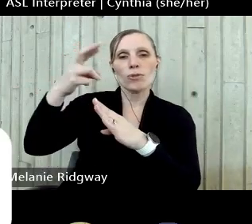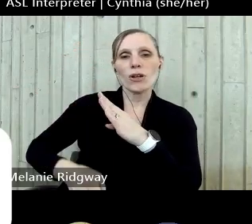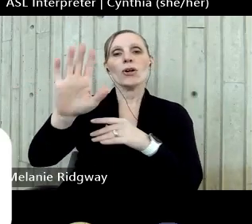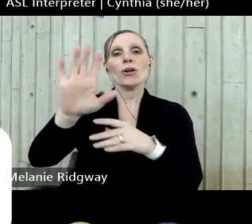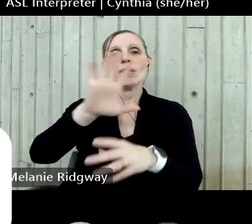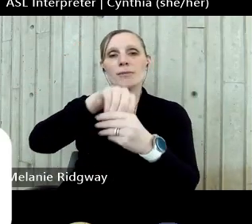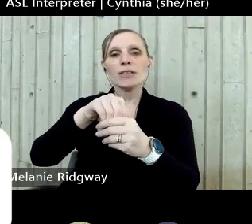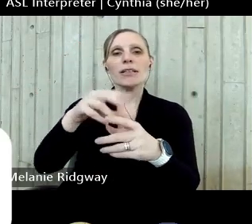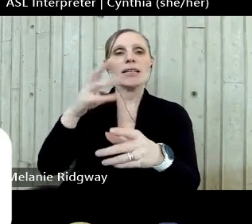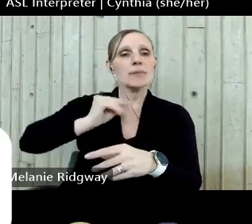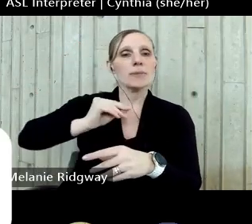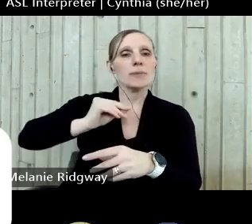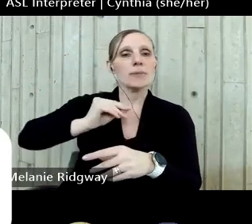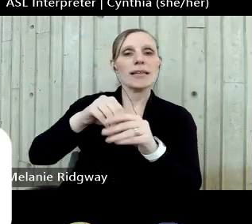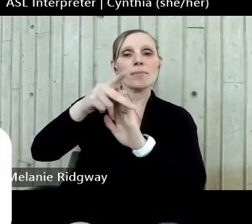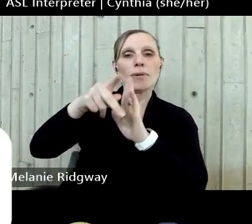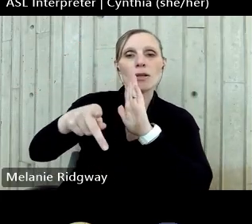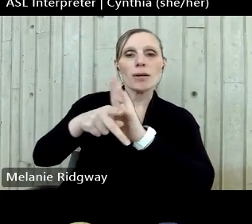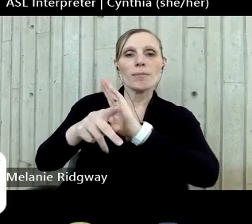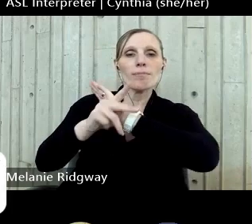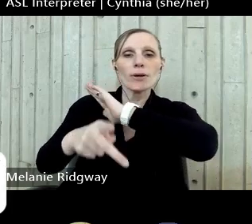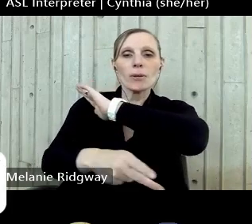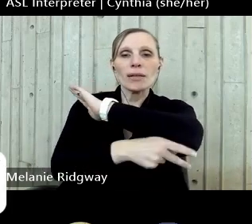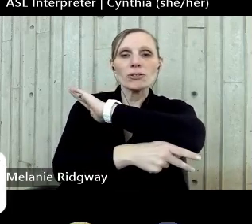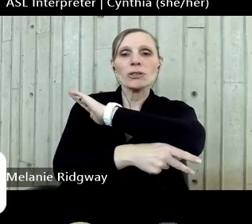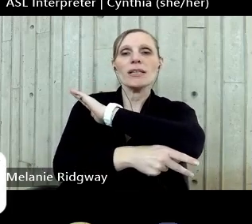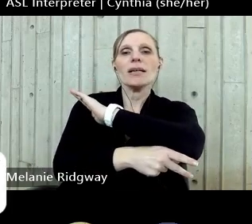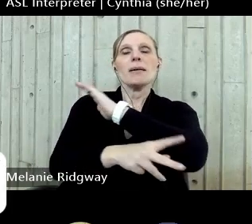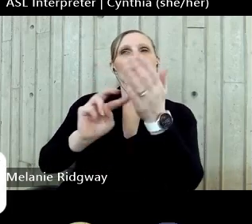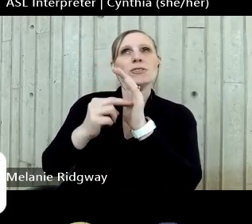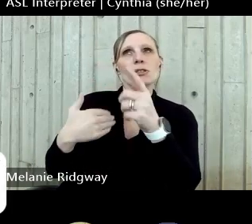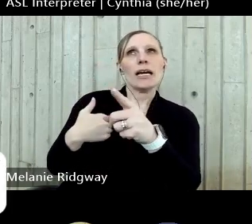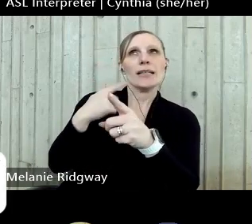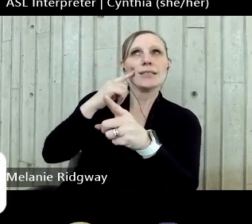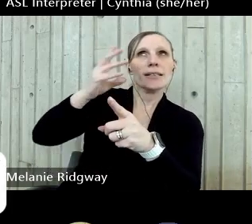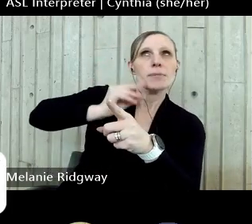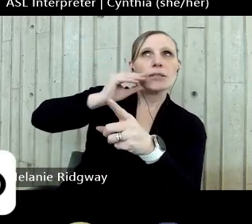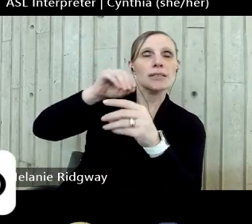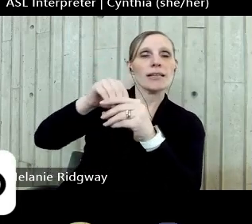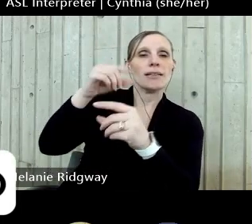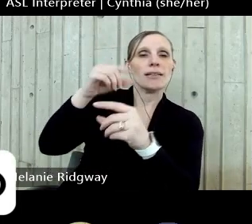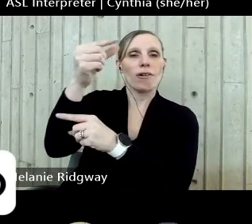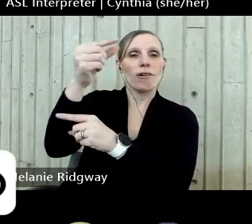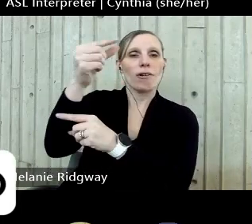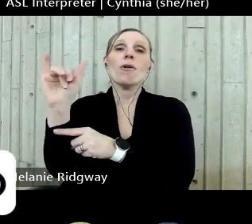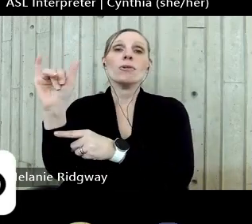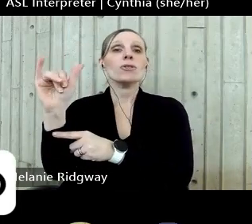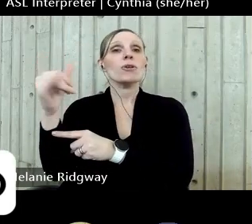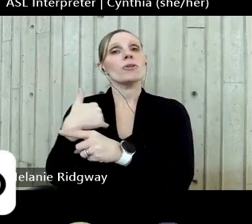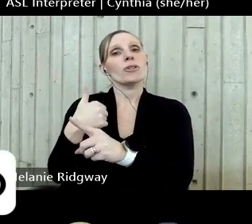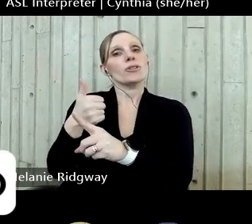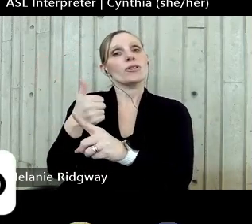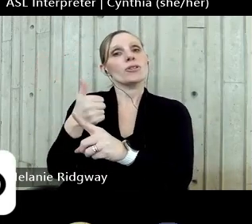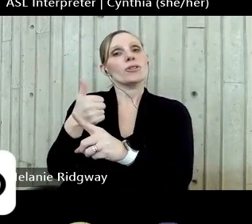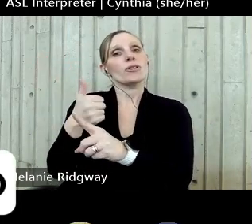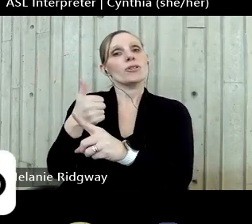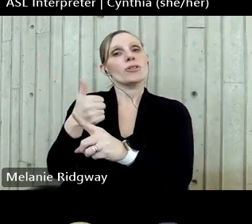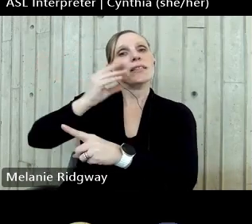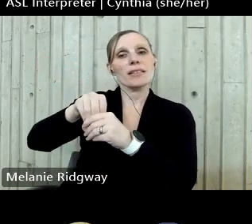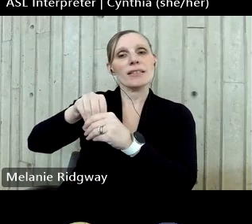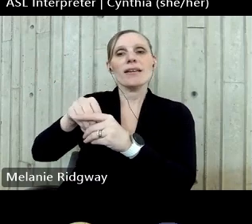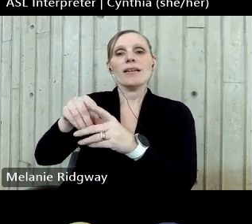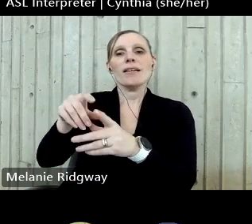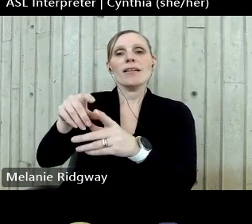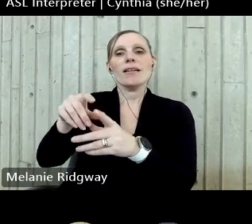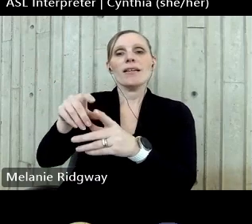both government and opposition perspectives. Sarah's experience in the private sector, including roles at Hill and Knowlton, Agnico